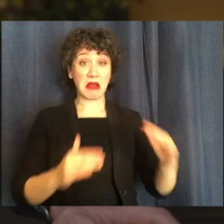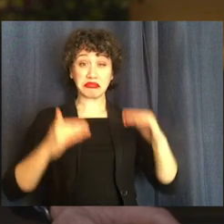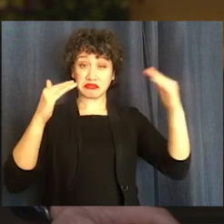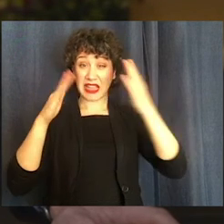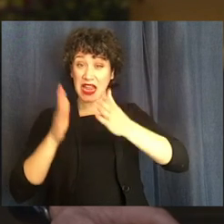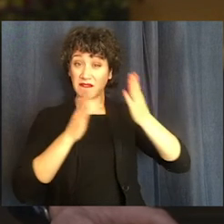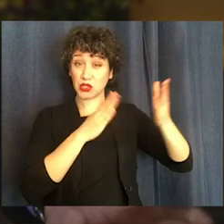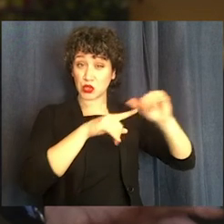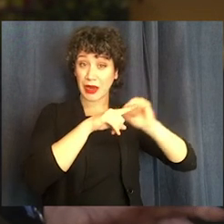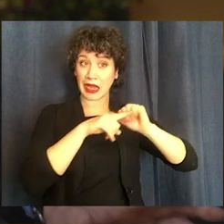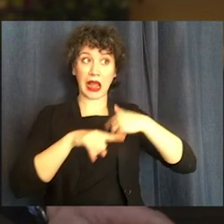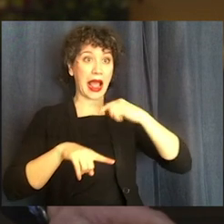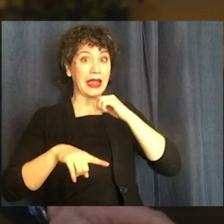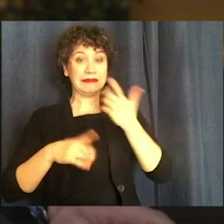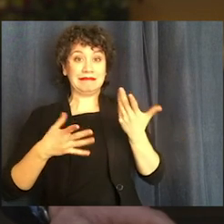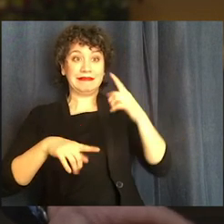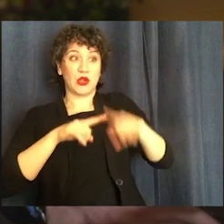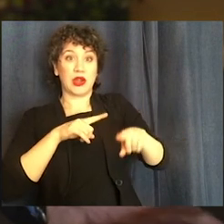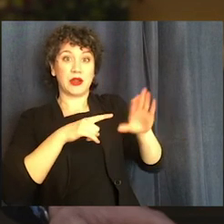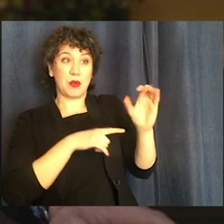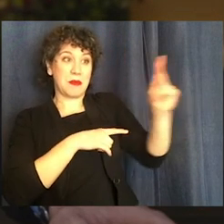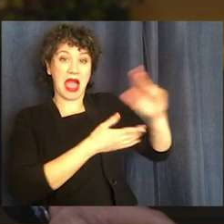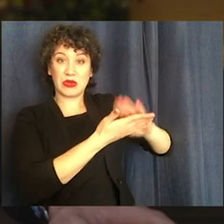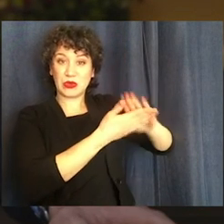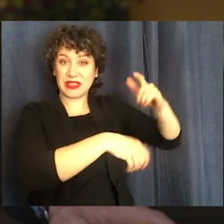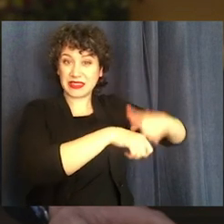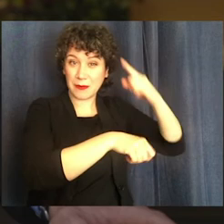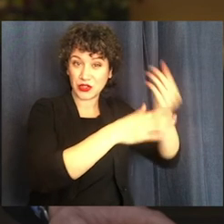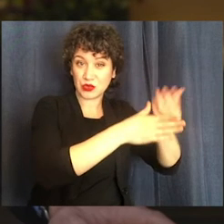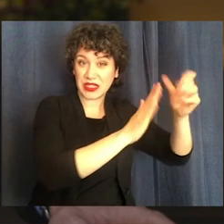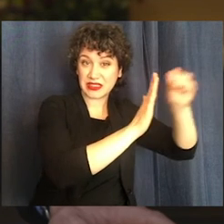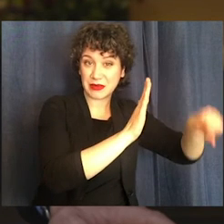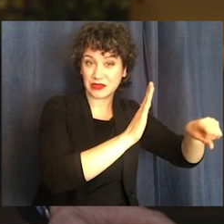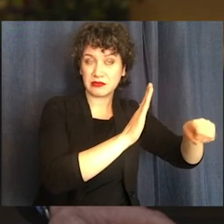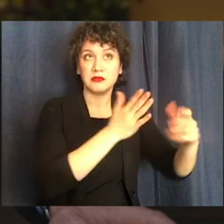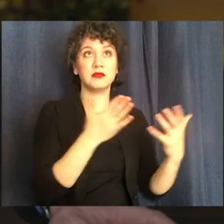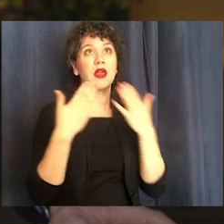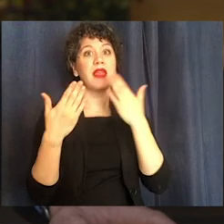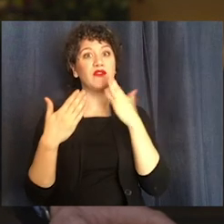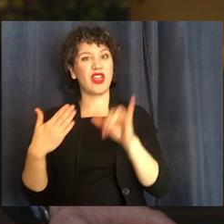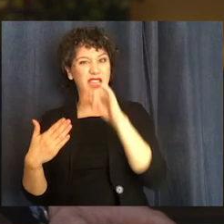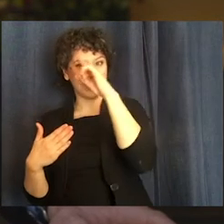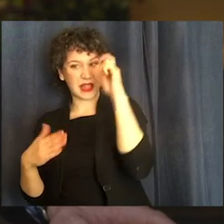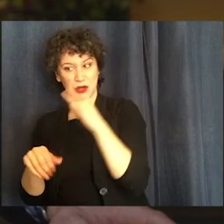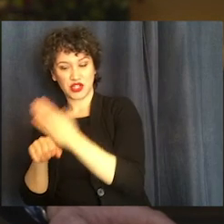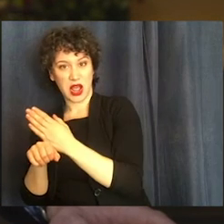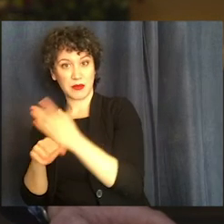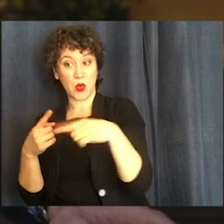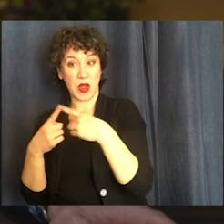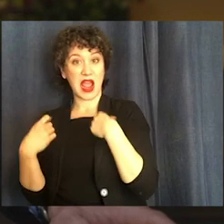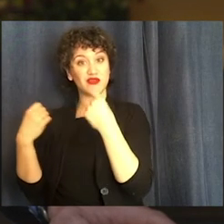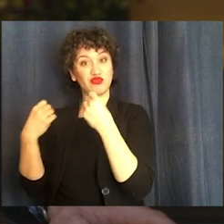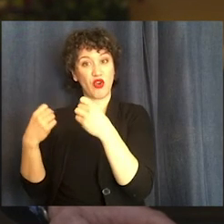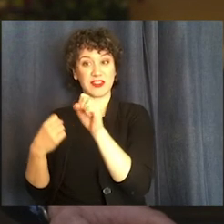driving semi-trucks. My instructors recognized that I knew my way around the 915, FMTV, and Hemet, and they let me graduate from training